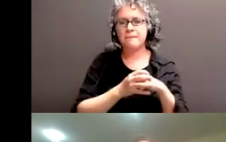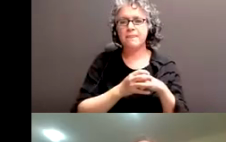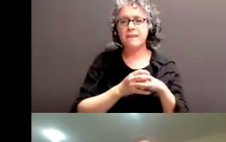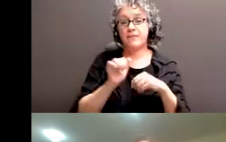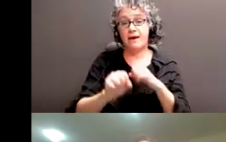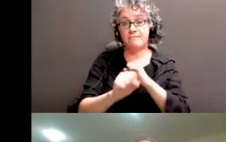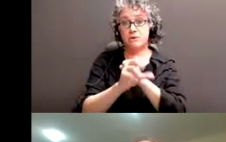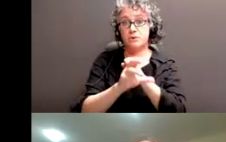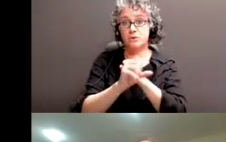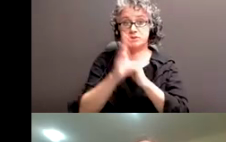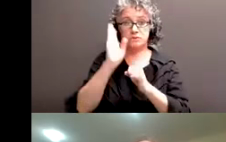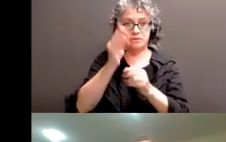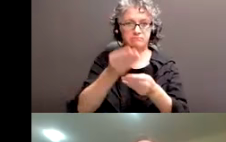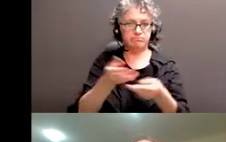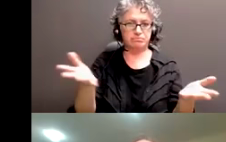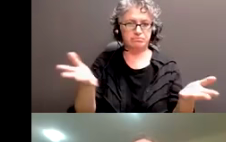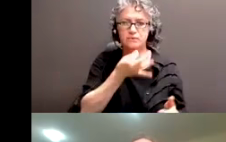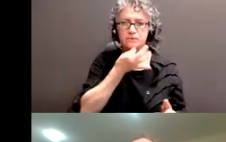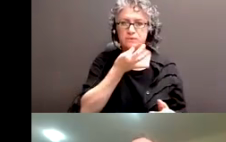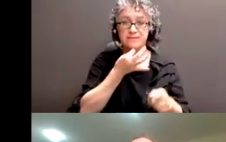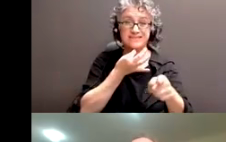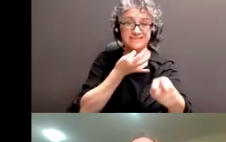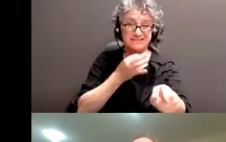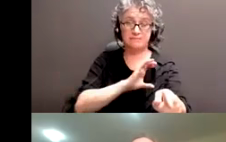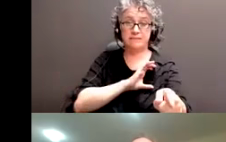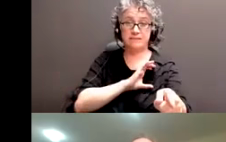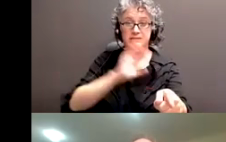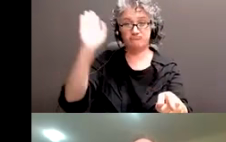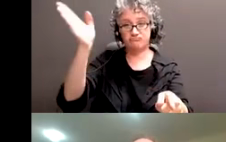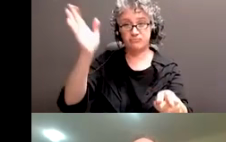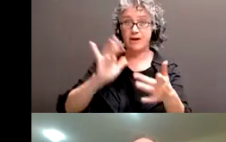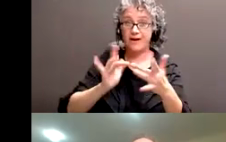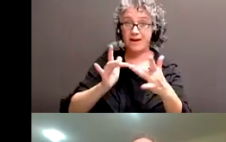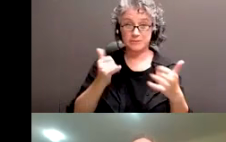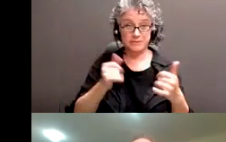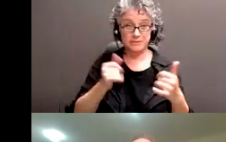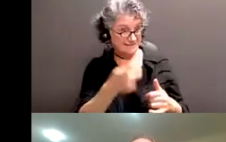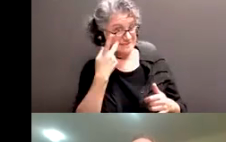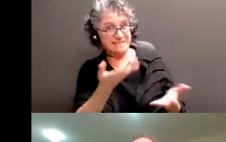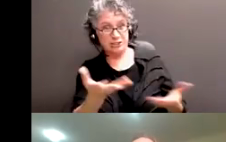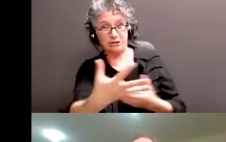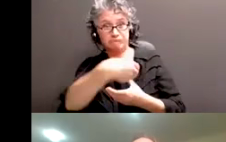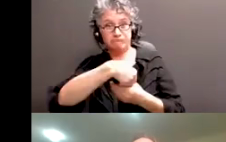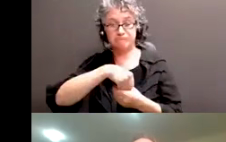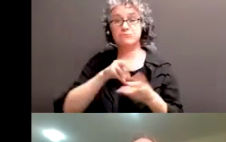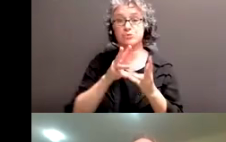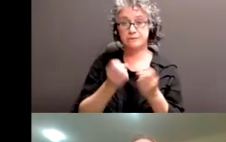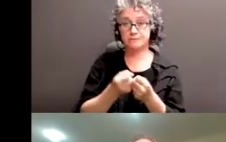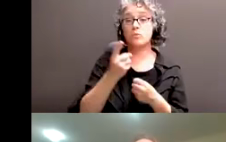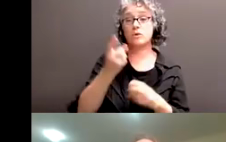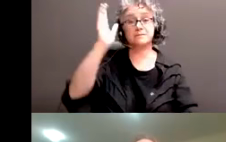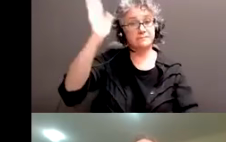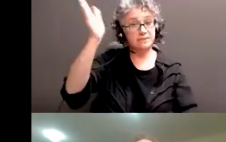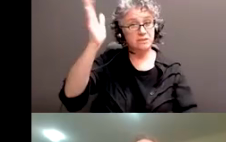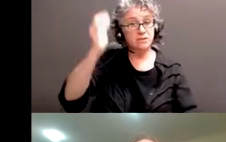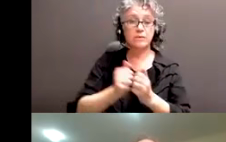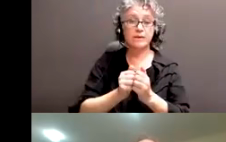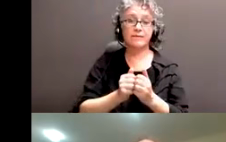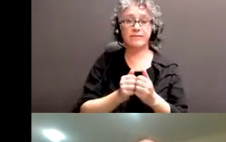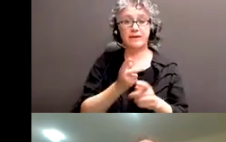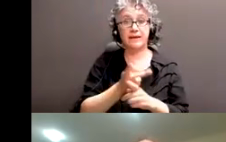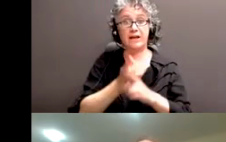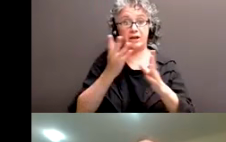So Detective Constable Martin Franson, who's online today, I see, is going to be one of our speakers with a caregiver and advocate who's going to